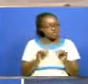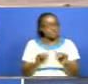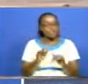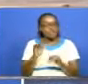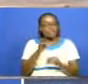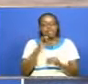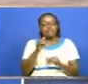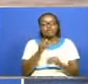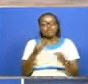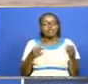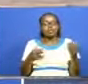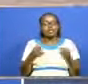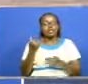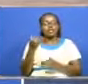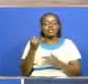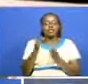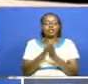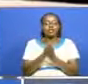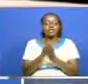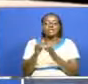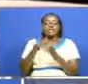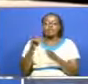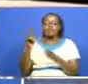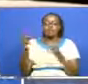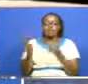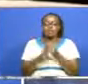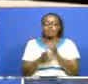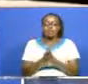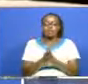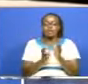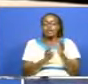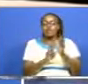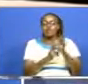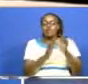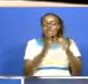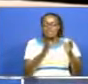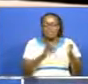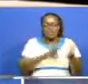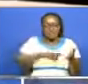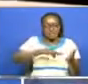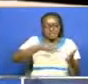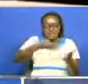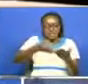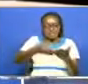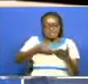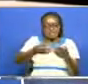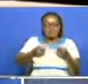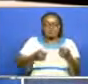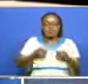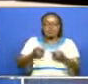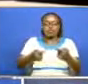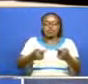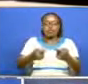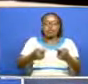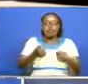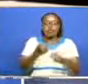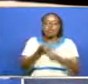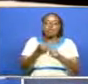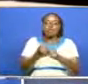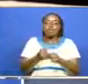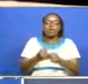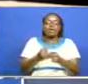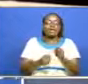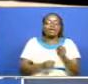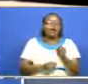be completed within 1 month. The contractor has failed to proceed on the work regularly and